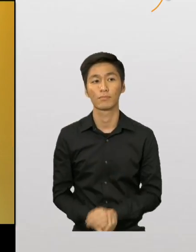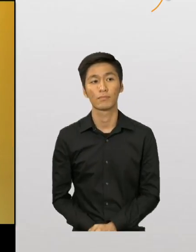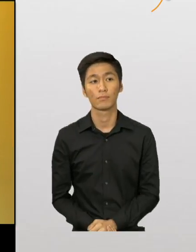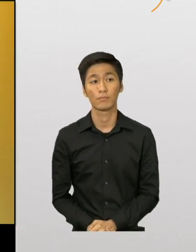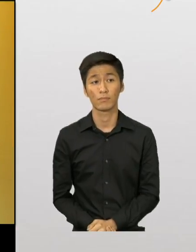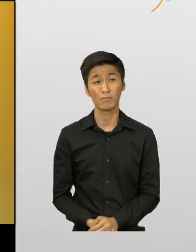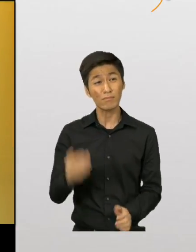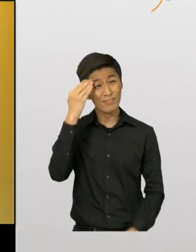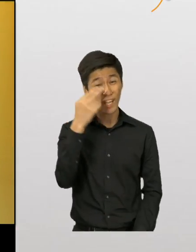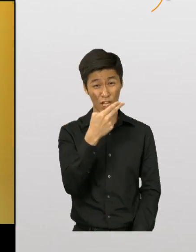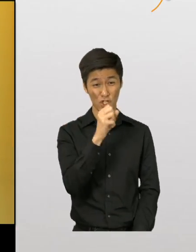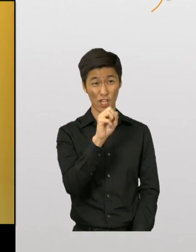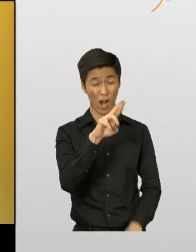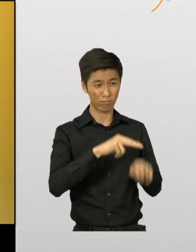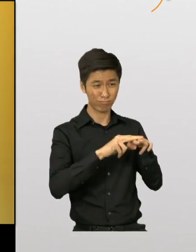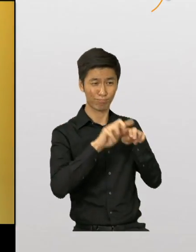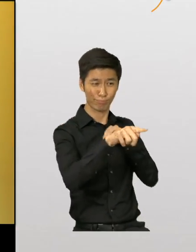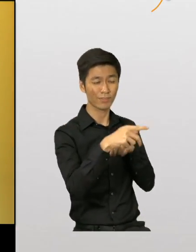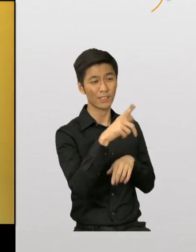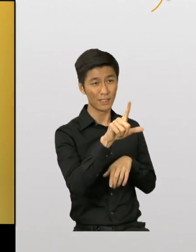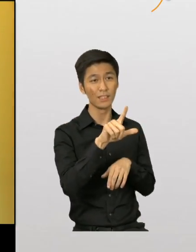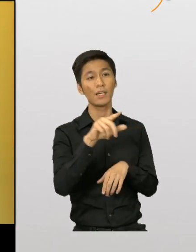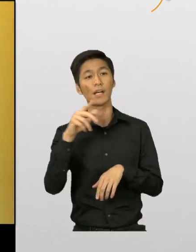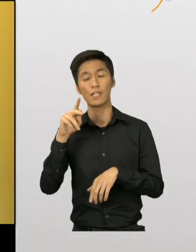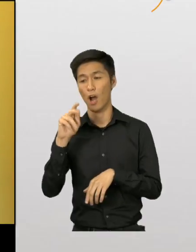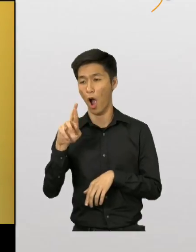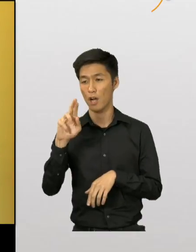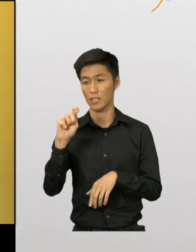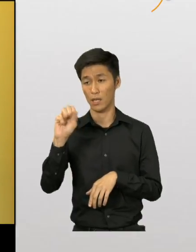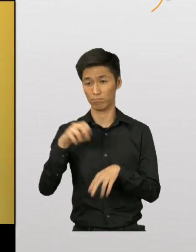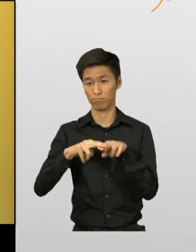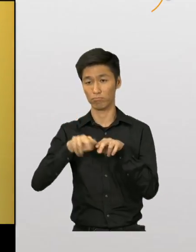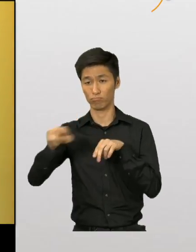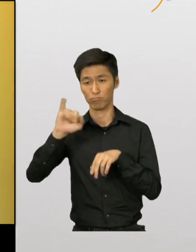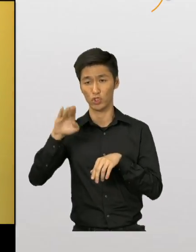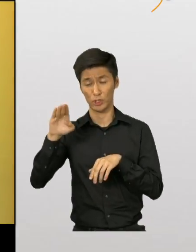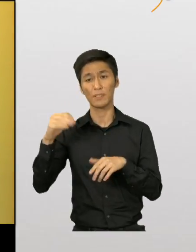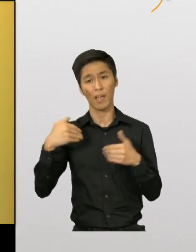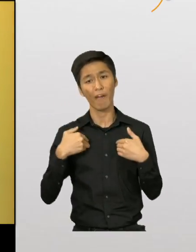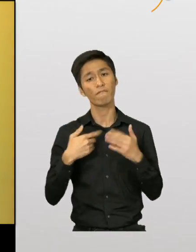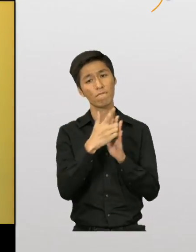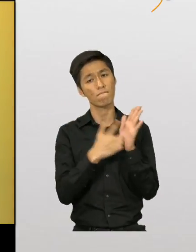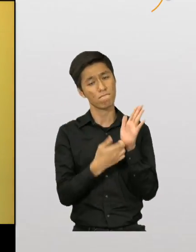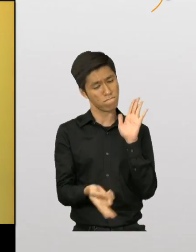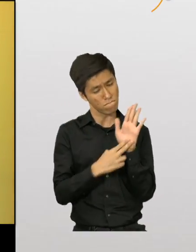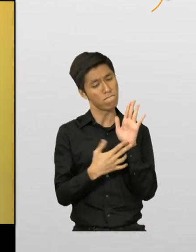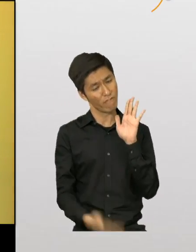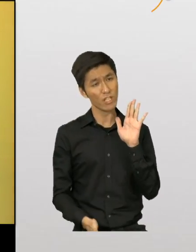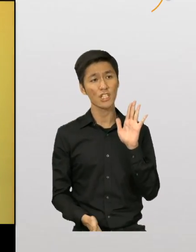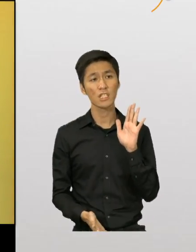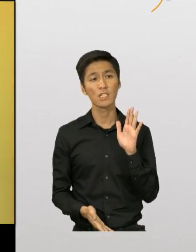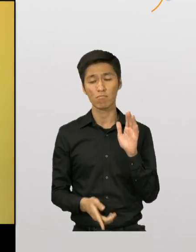Both the HSR and the RTS have legally binding bilateral agreements. These set out clearly the duties of each